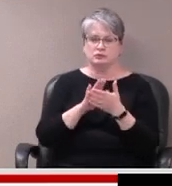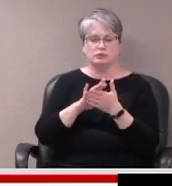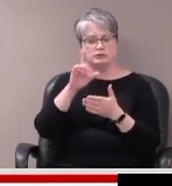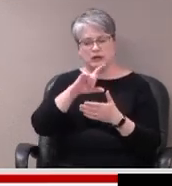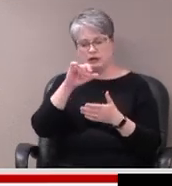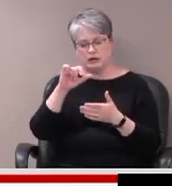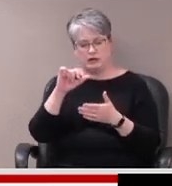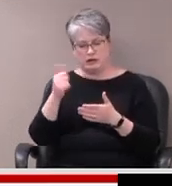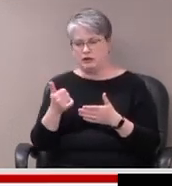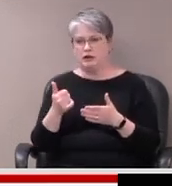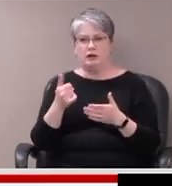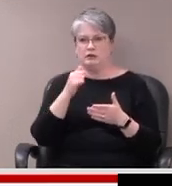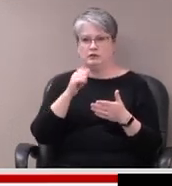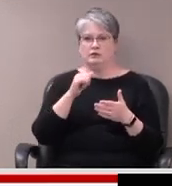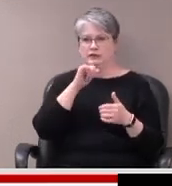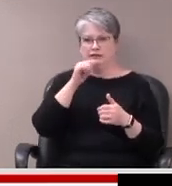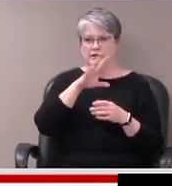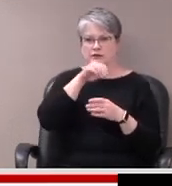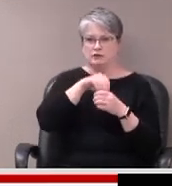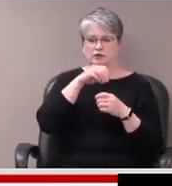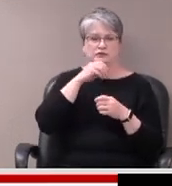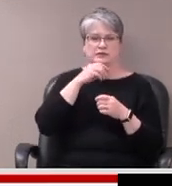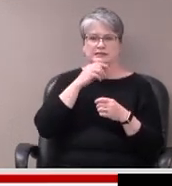our salary projections.